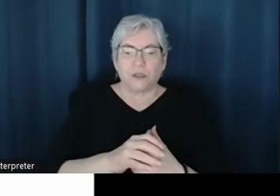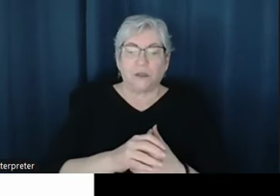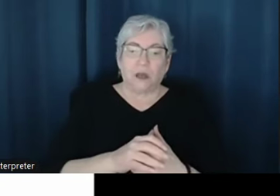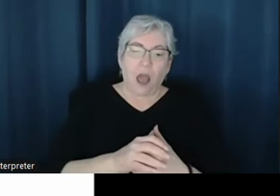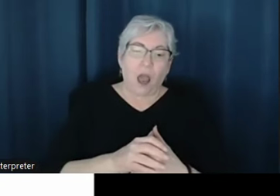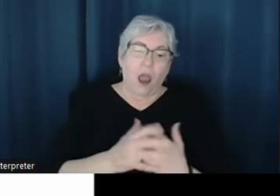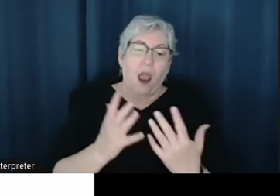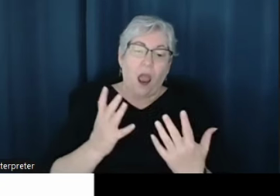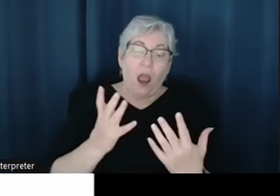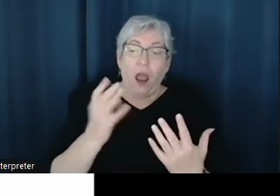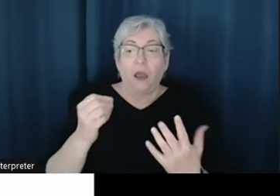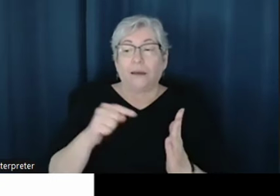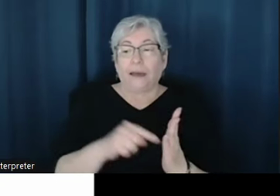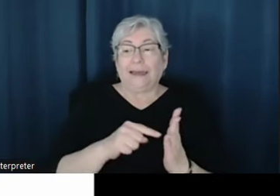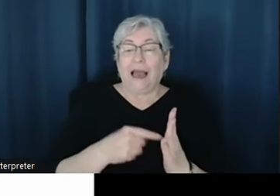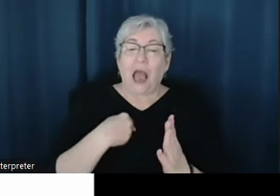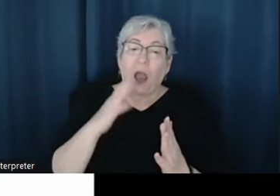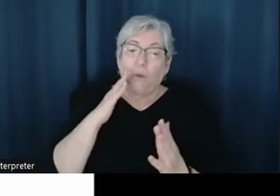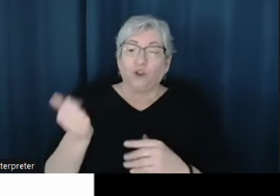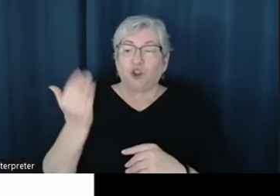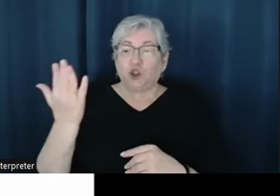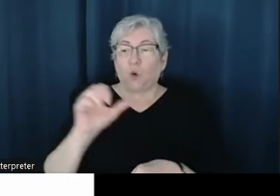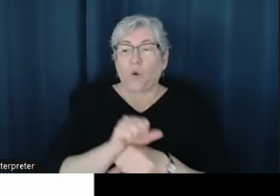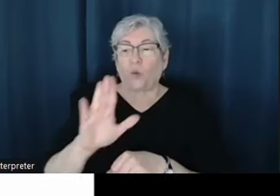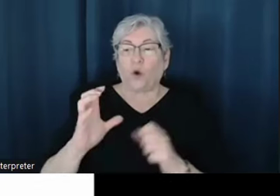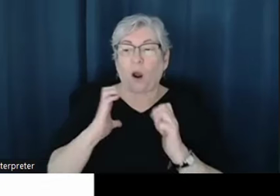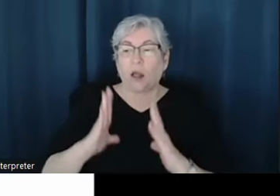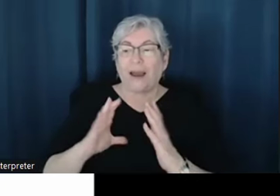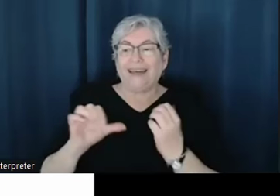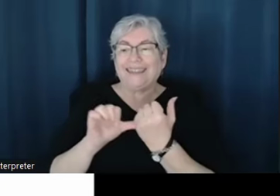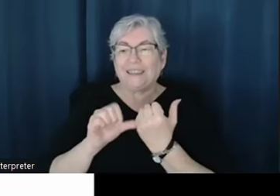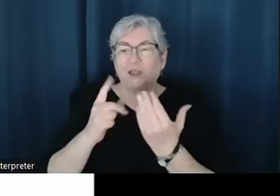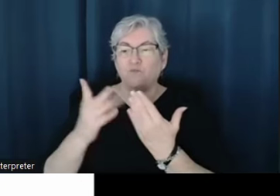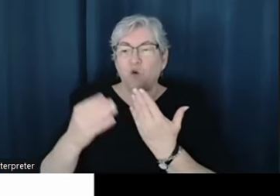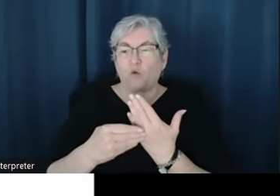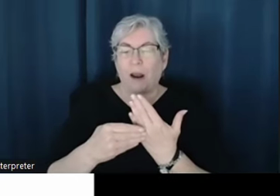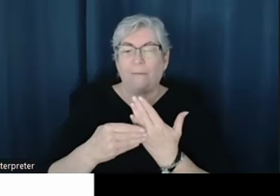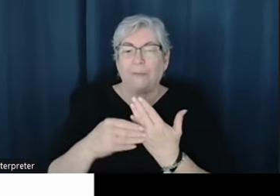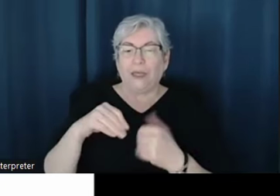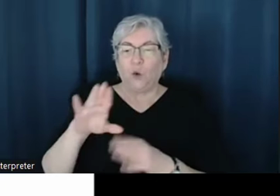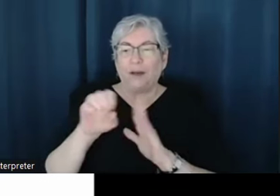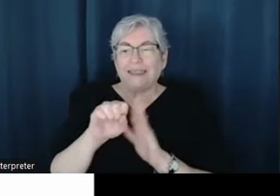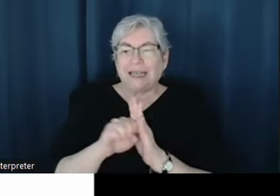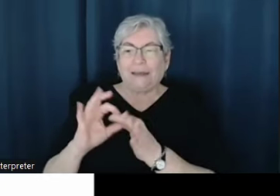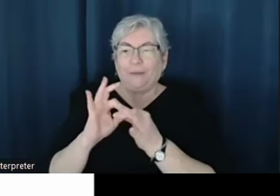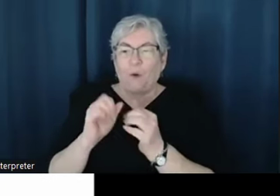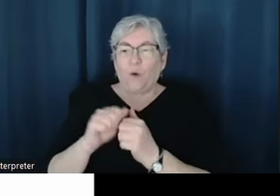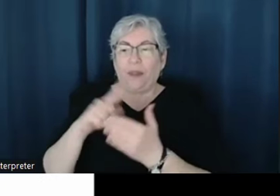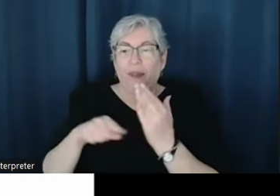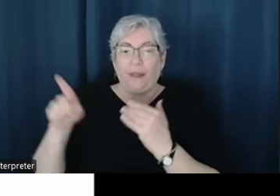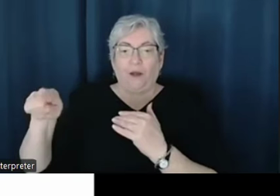Definitely, this is something that I would suggest working with your client assistance program in your state on, coordinating with them and what they're